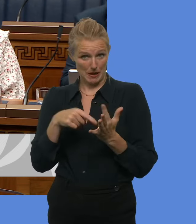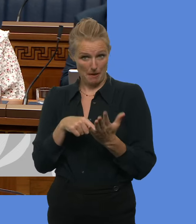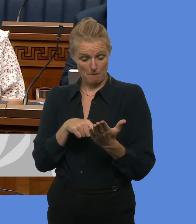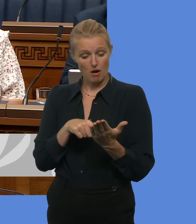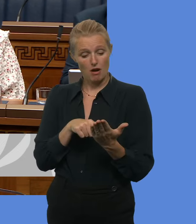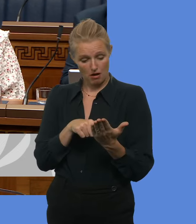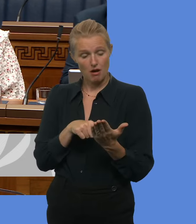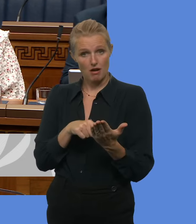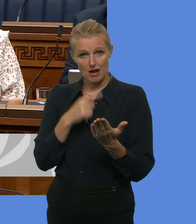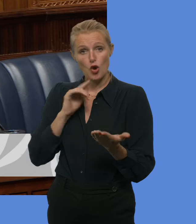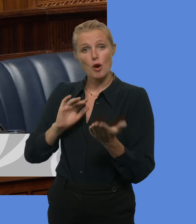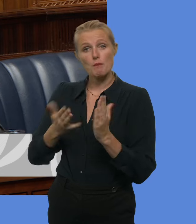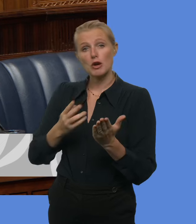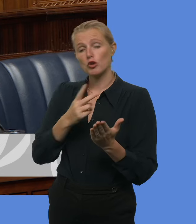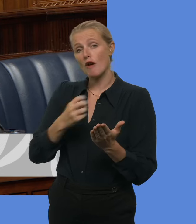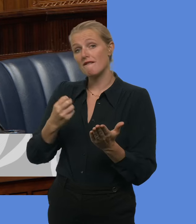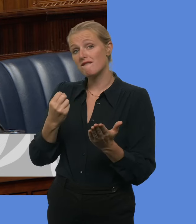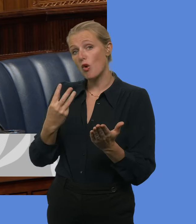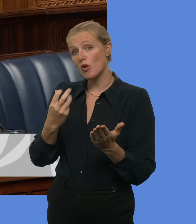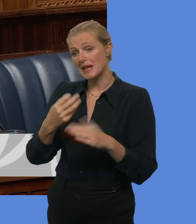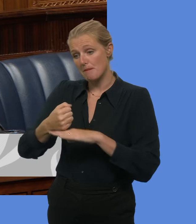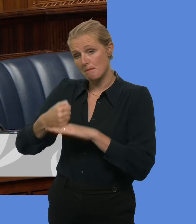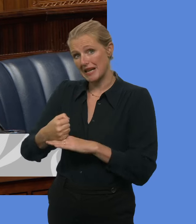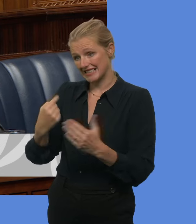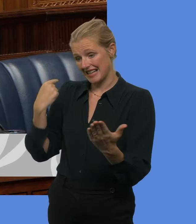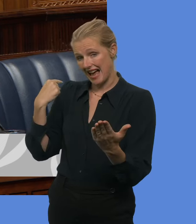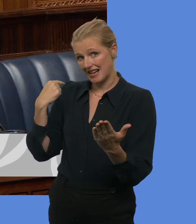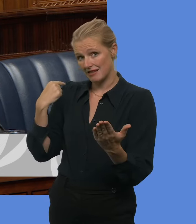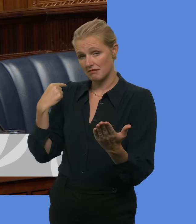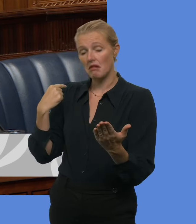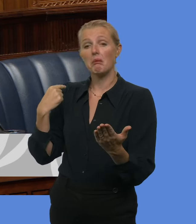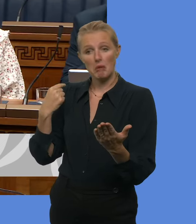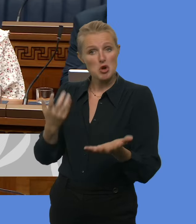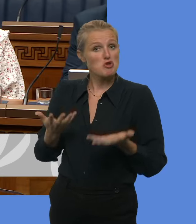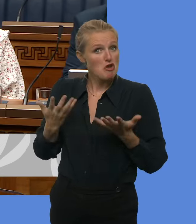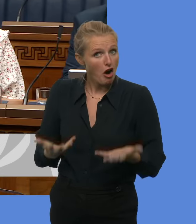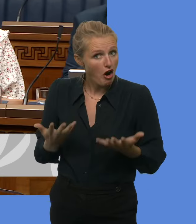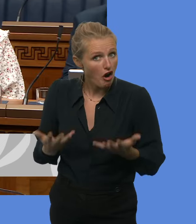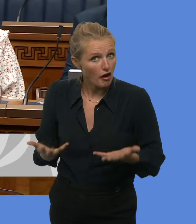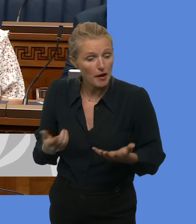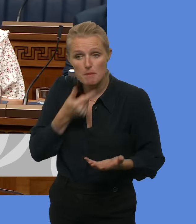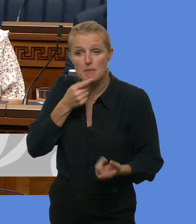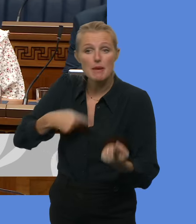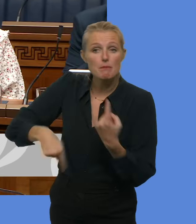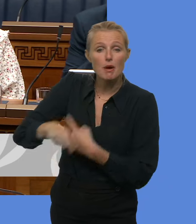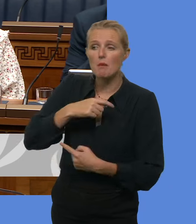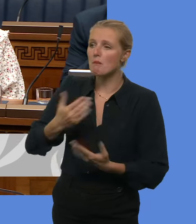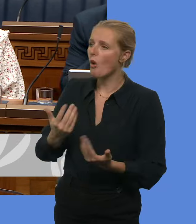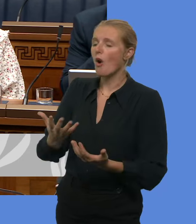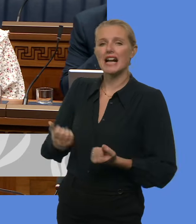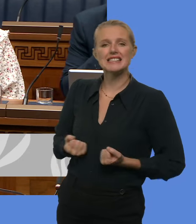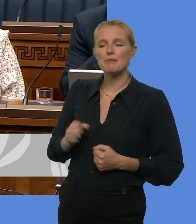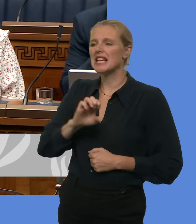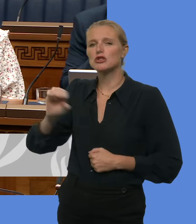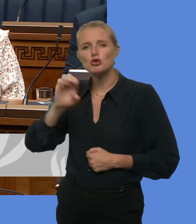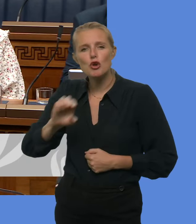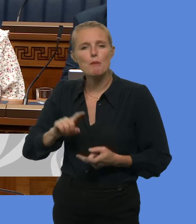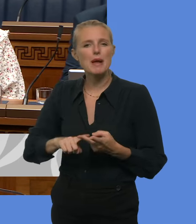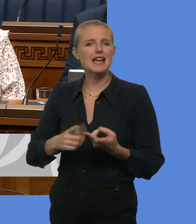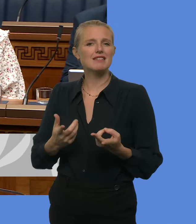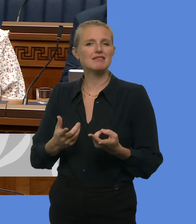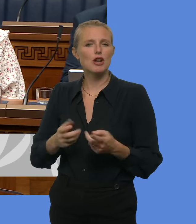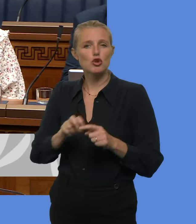that compared with the 2014 baseline, levels of acceptance, for example, of Eastern European, Irish traveller and Muslims as residents, work